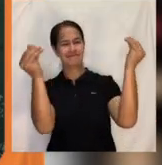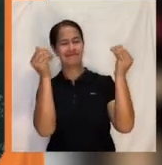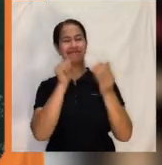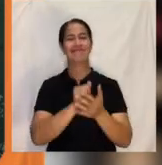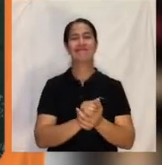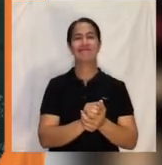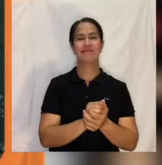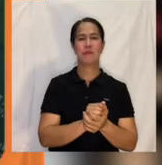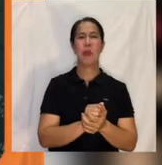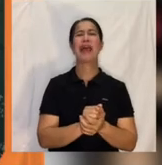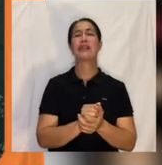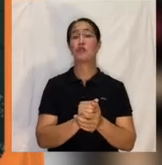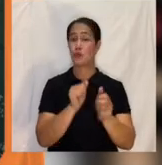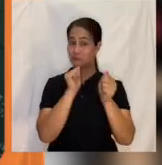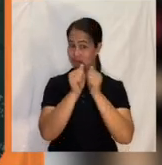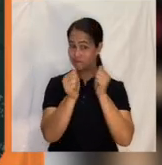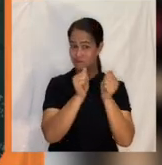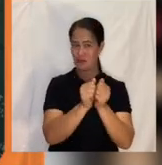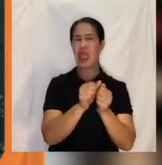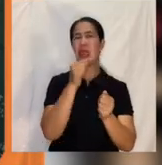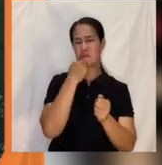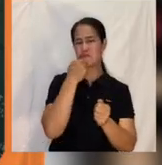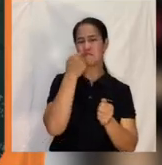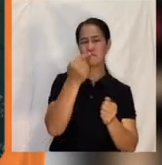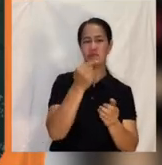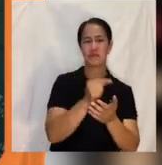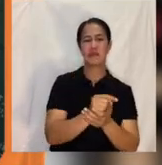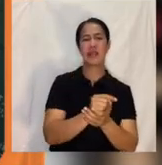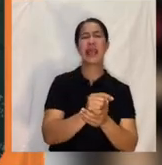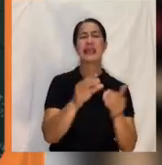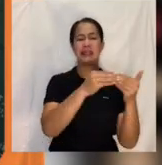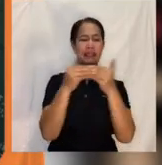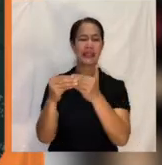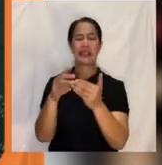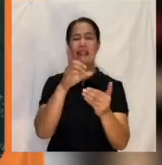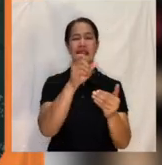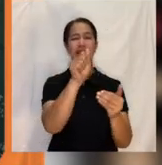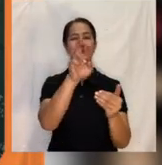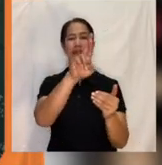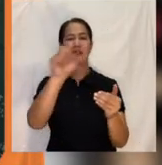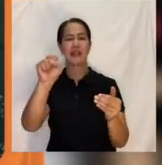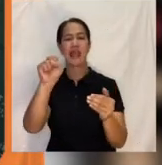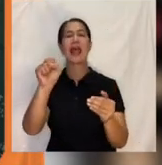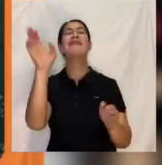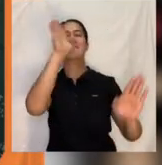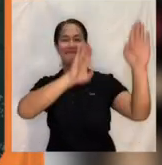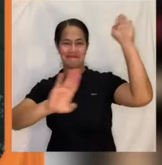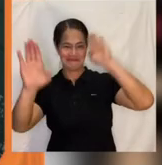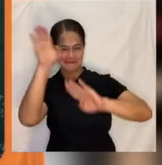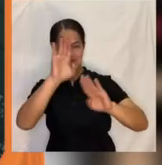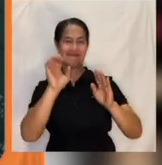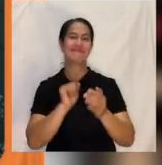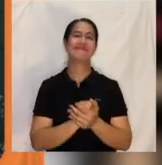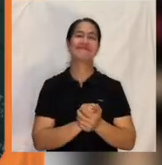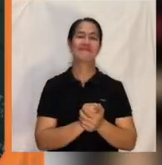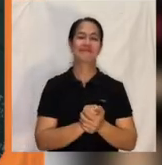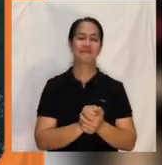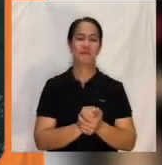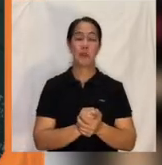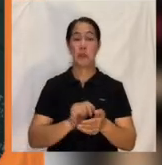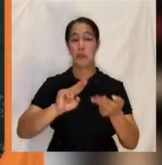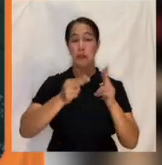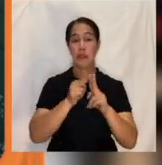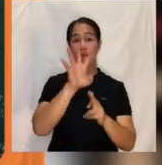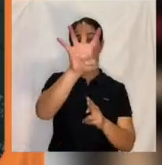solutions. Therefore, I could say the leaders address the problems.